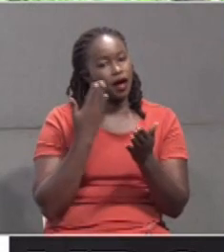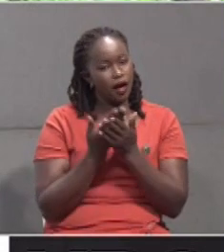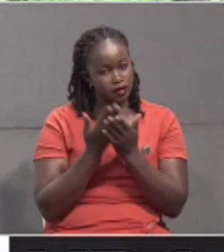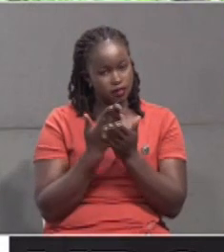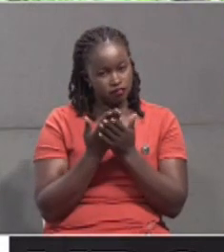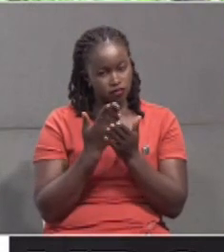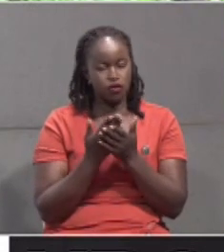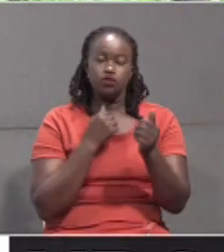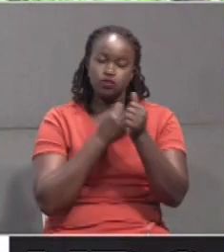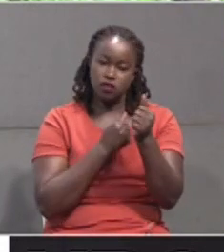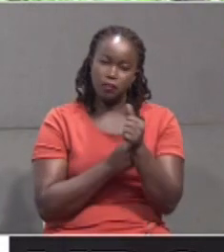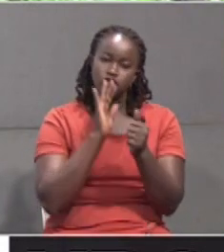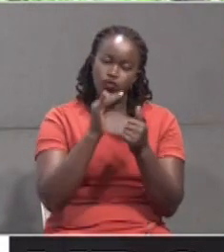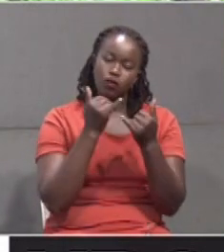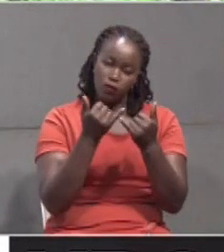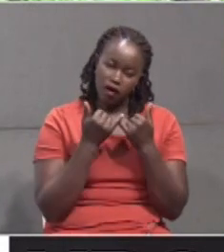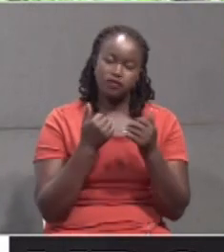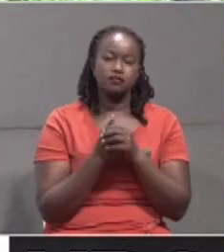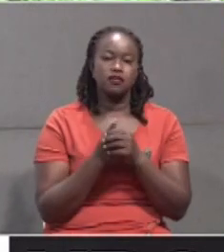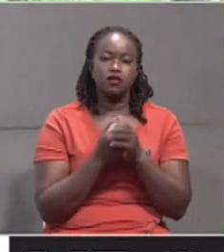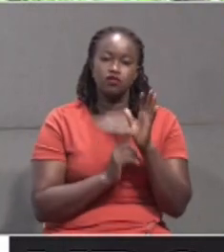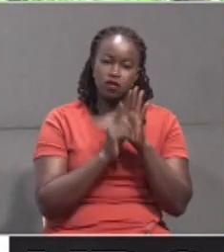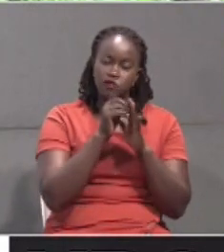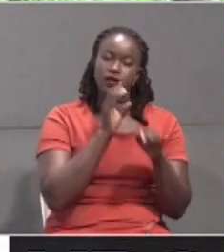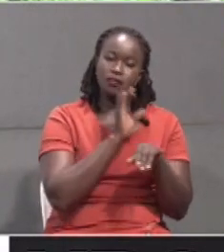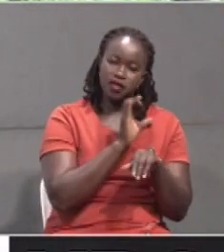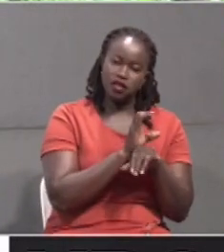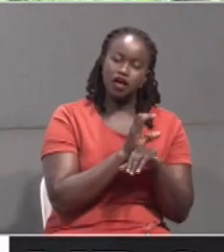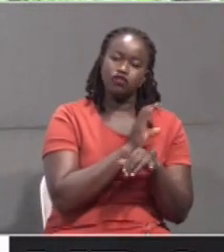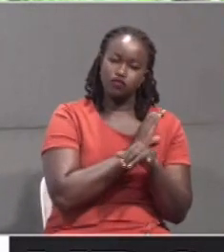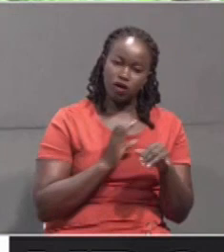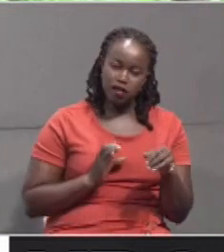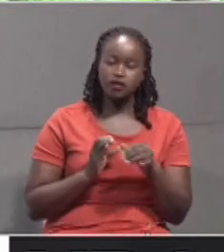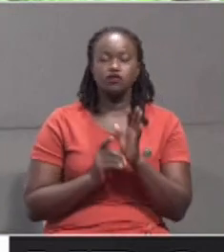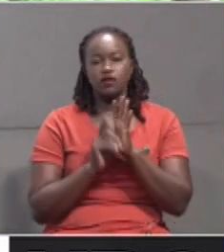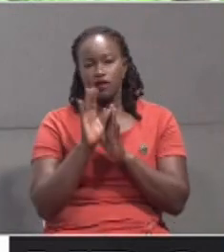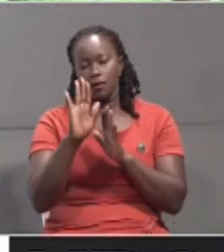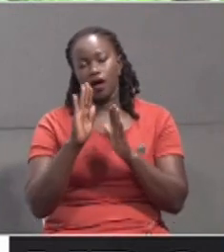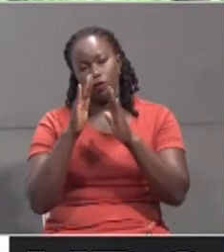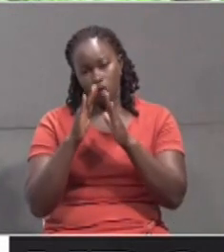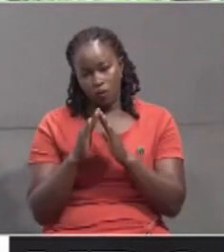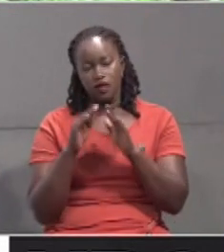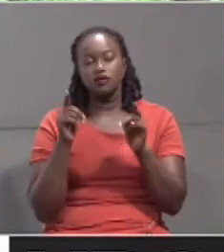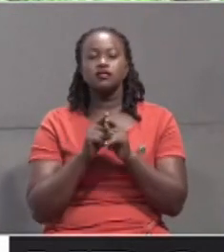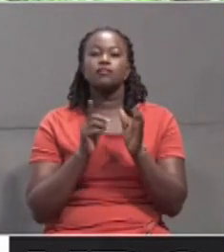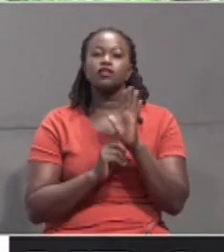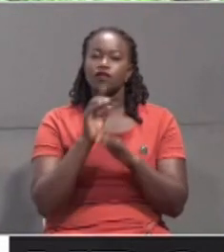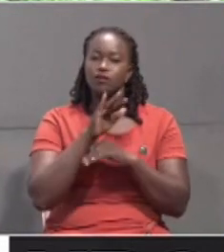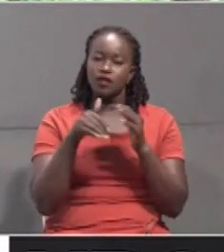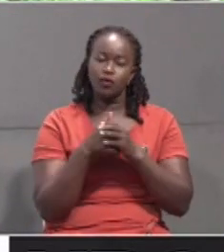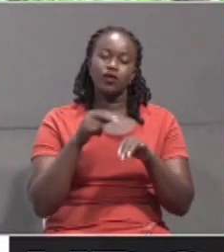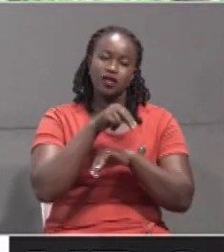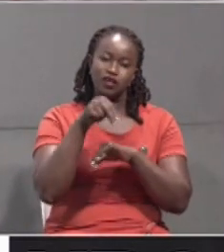they do support their wives, to develop the Church of Christ, to develop their homes and the entire nation